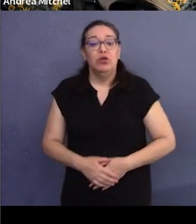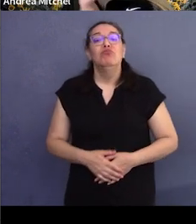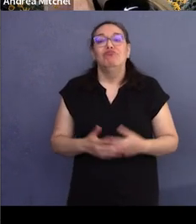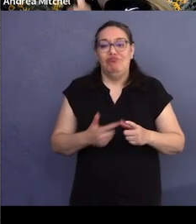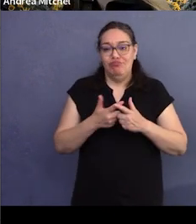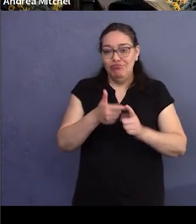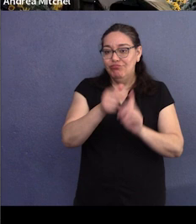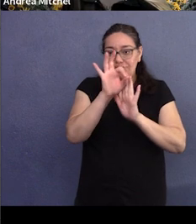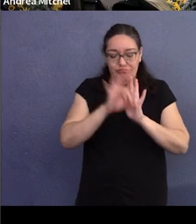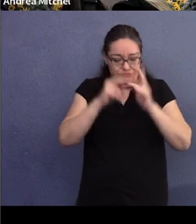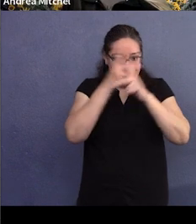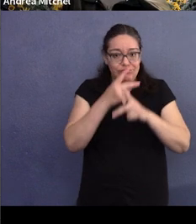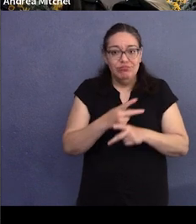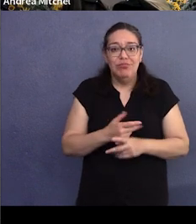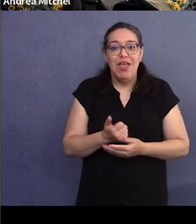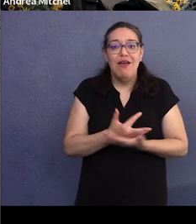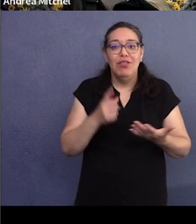Then it formulas everything out for you.